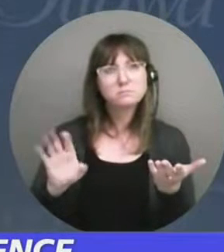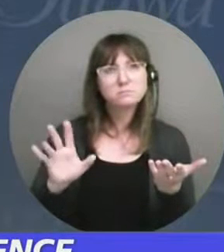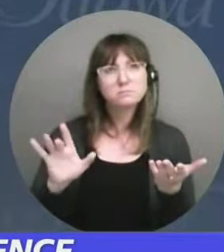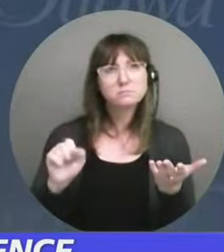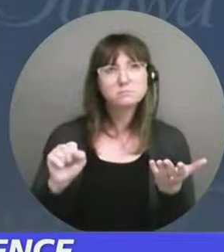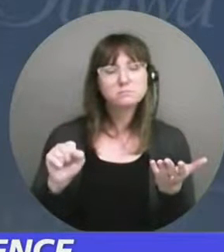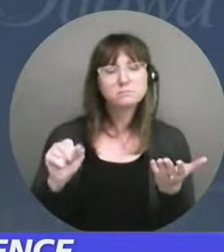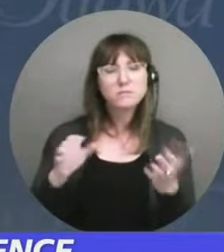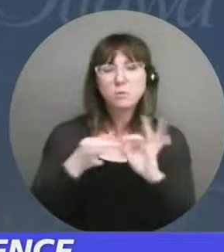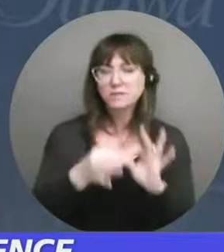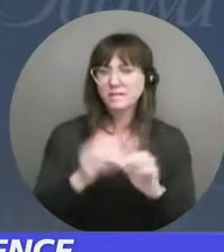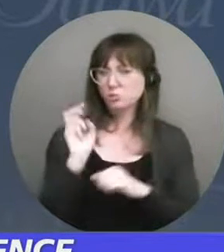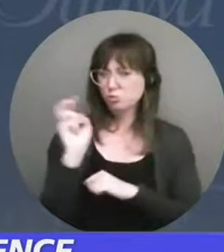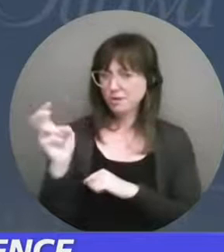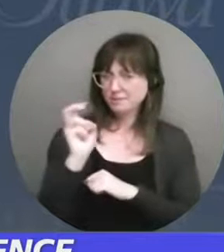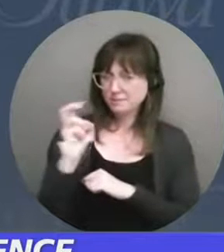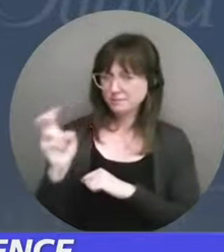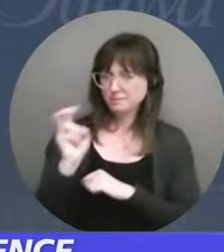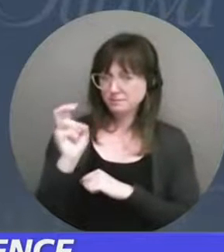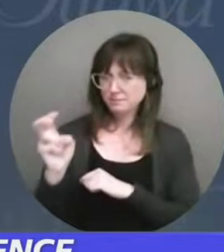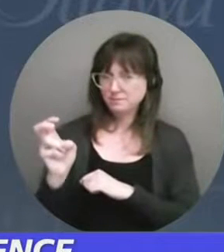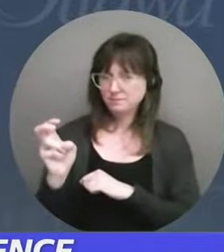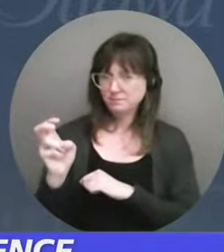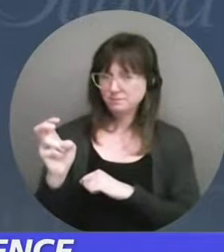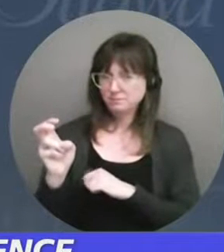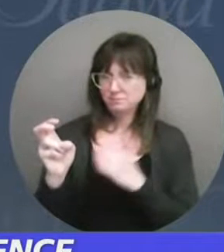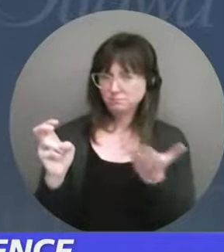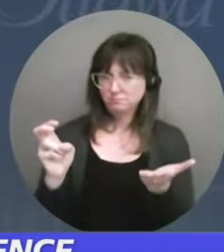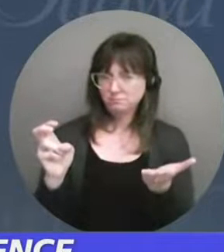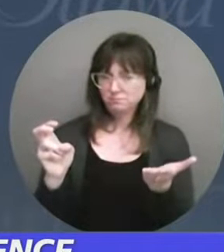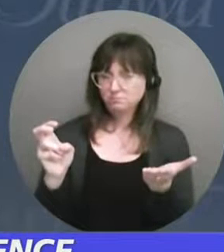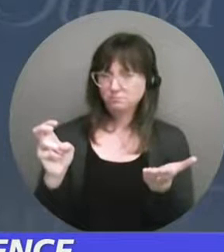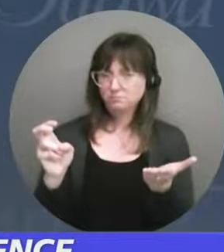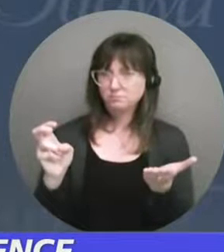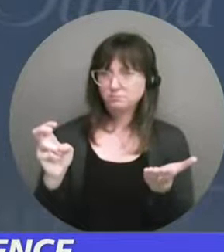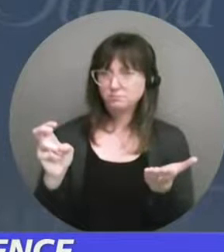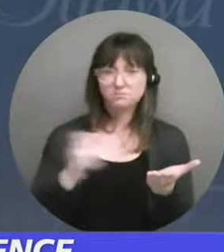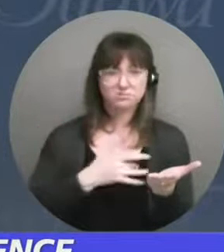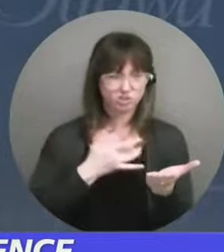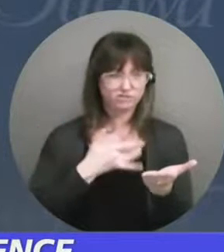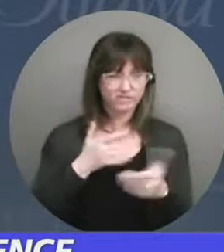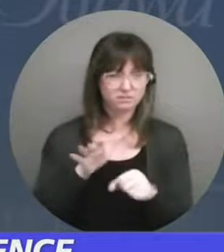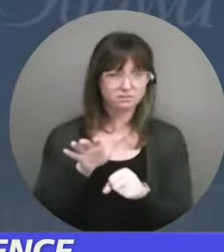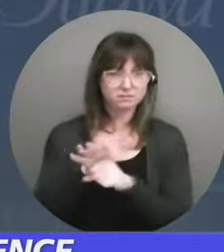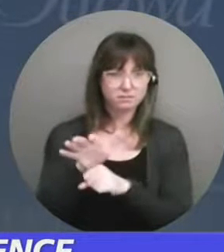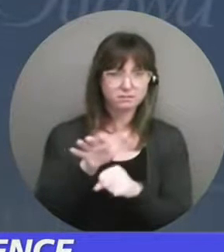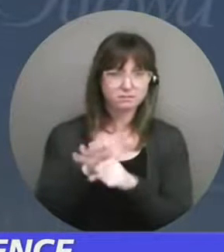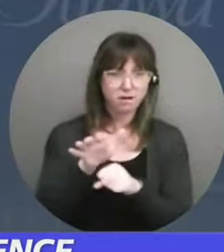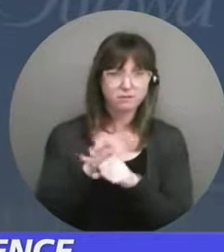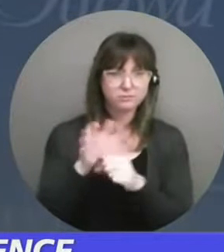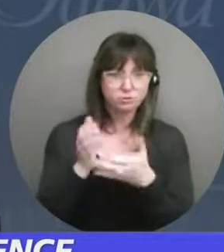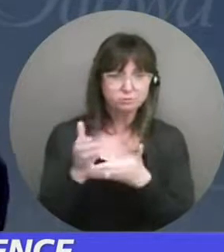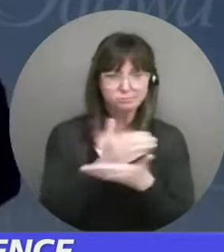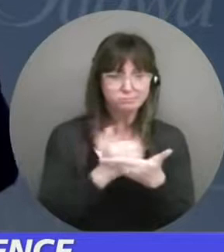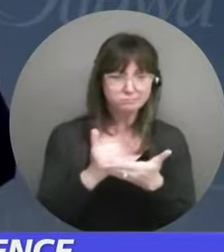transit side, do you think enough is being done to trim costs rather than just waiting for